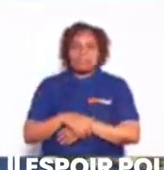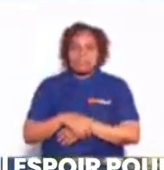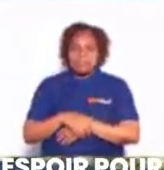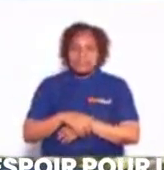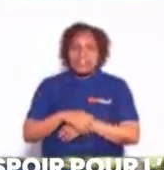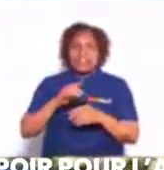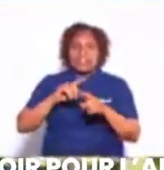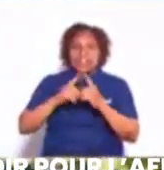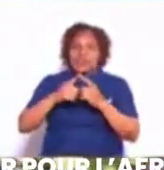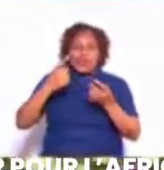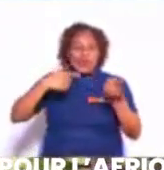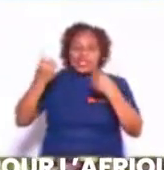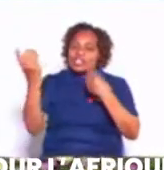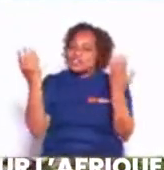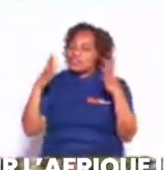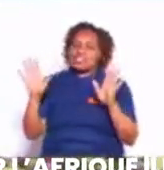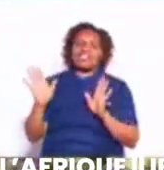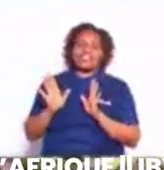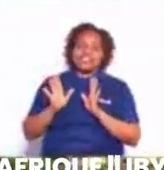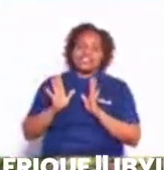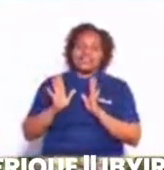And he wins.